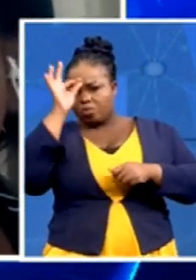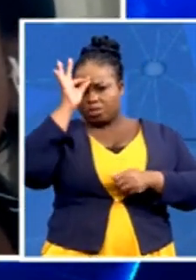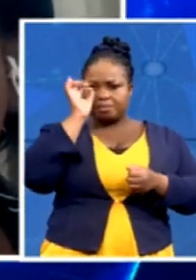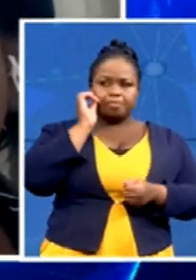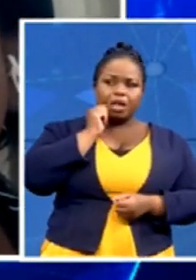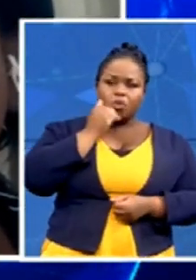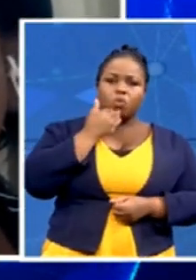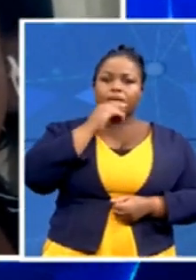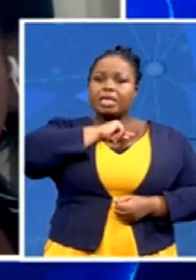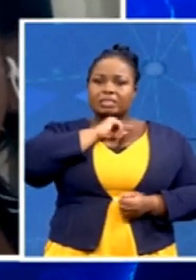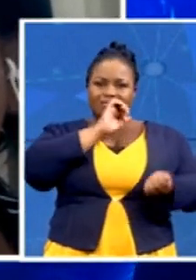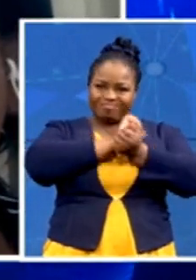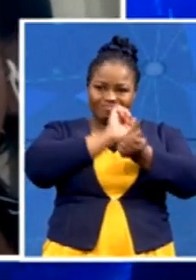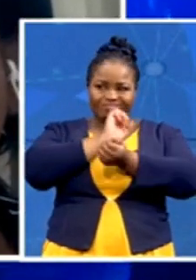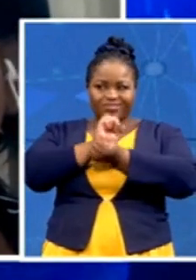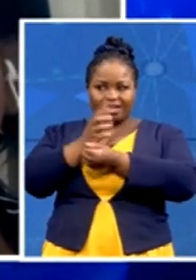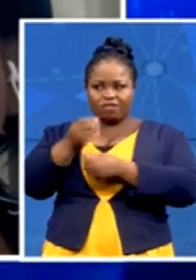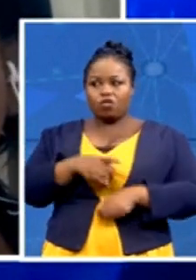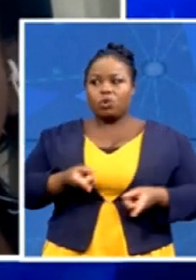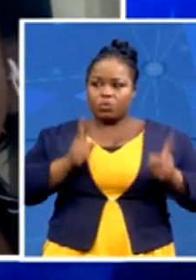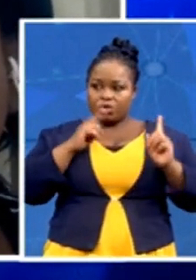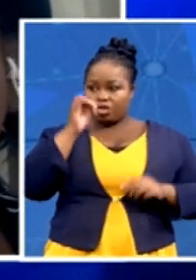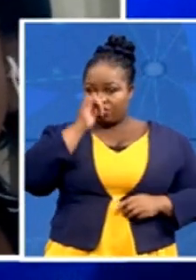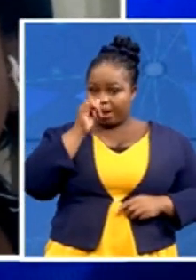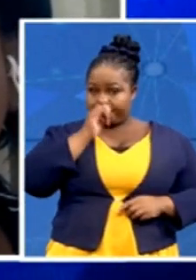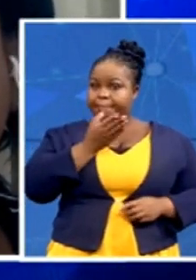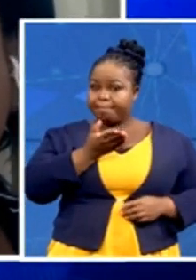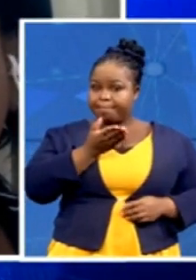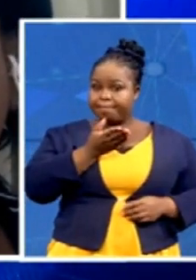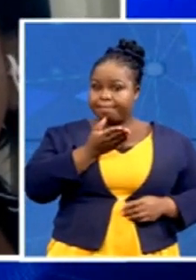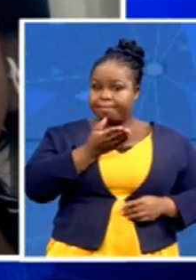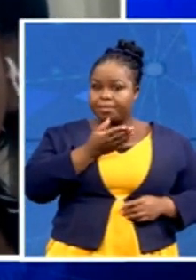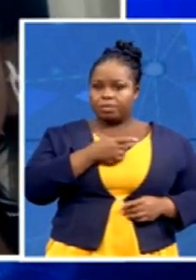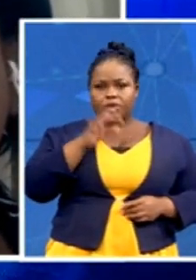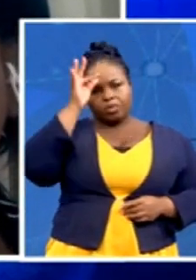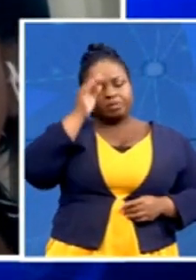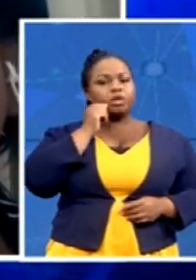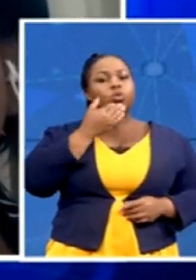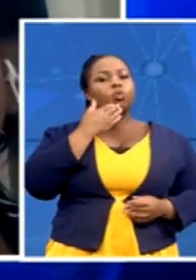heinous crimes? So have you had any police officers who are now behind bars as we speak?